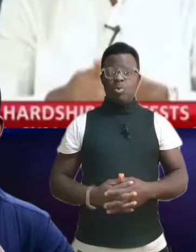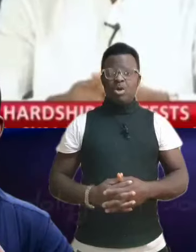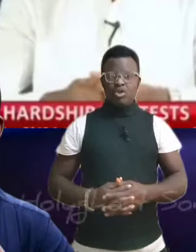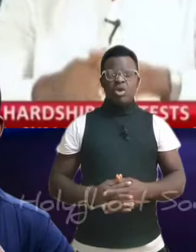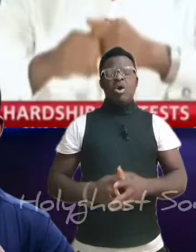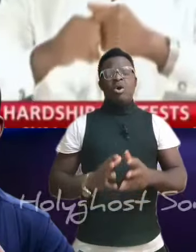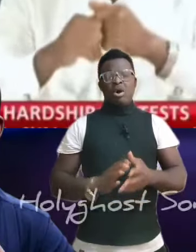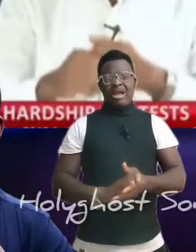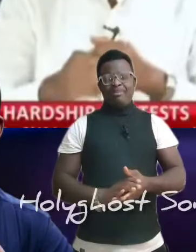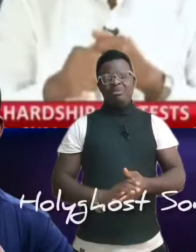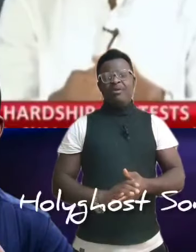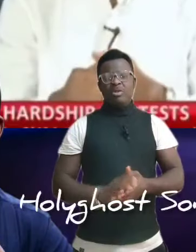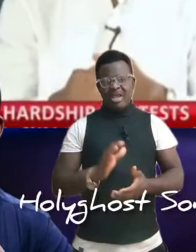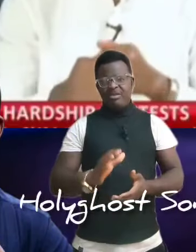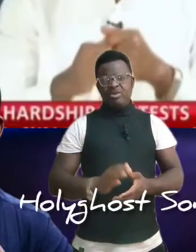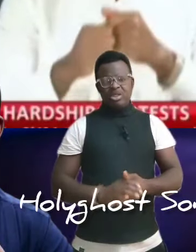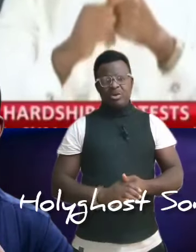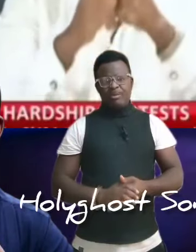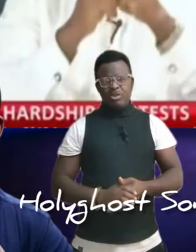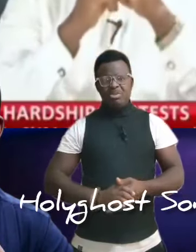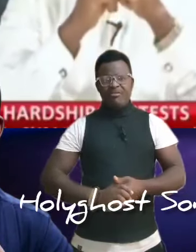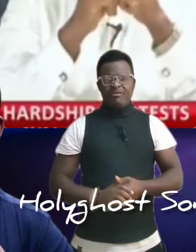this government is the number one